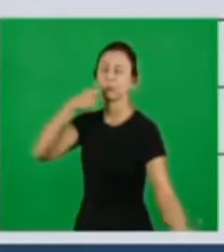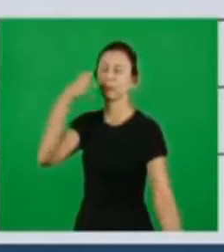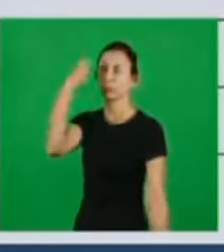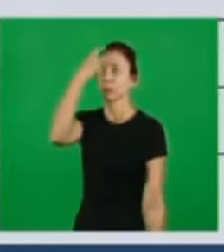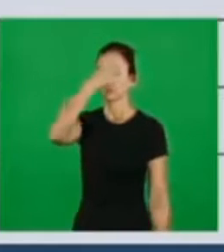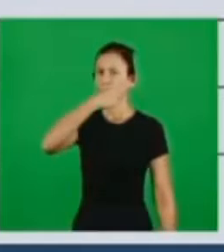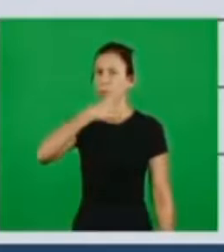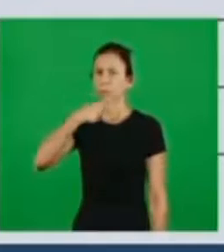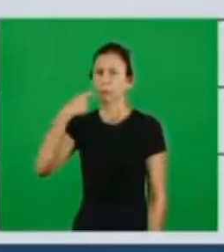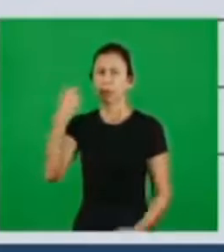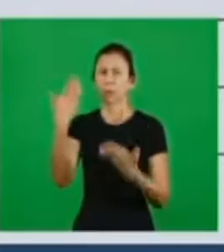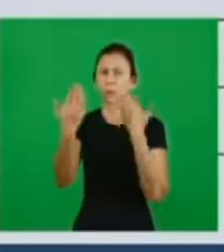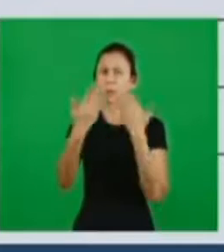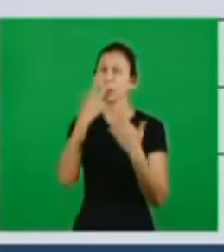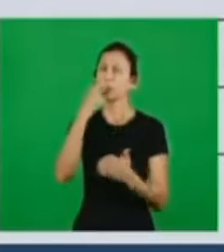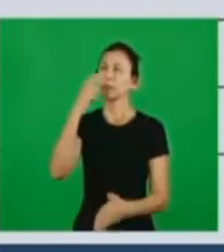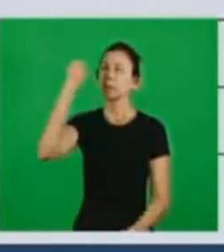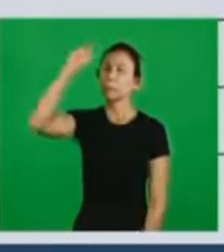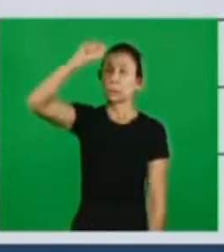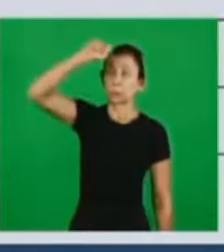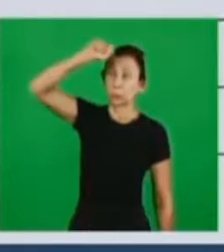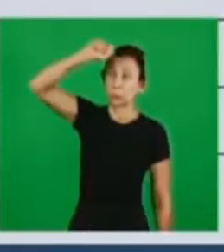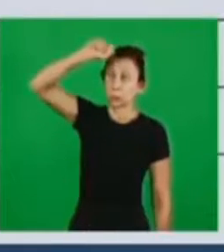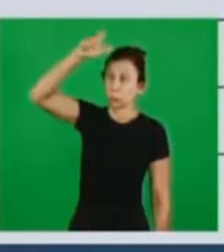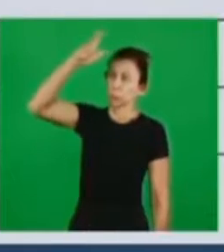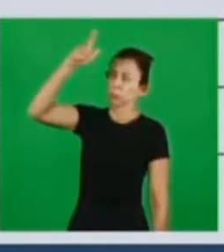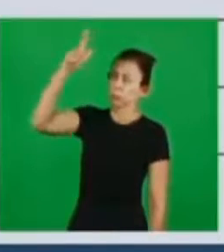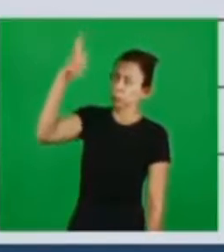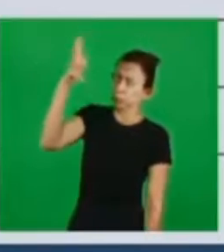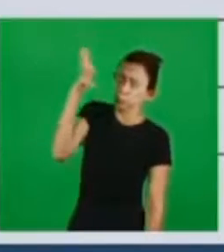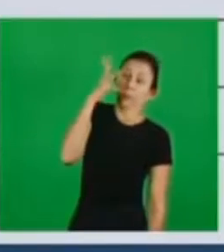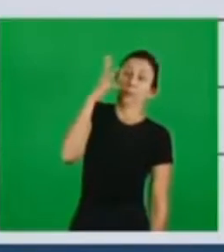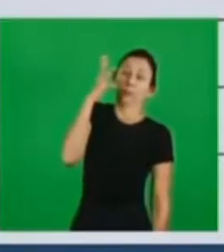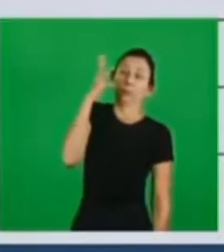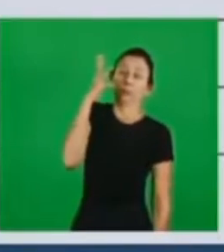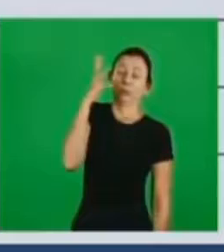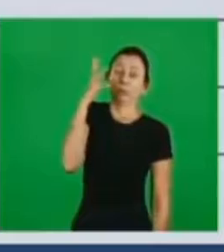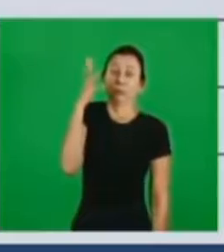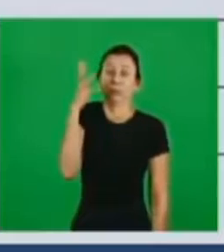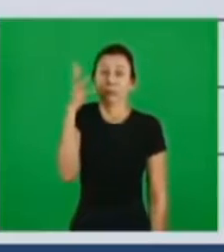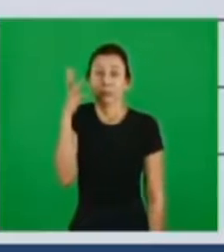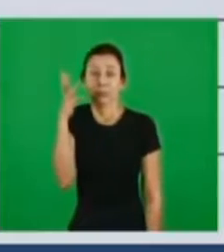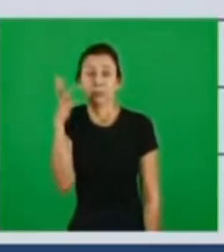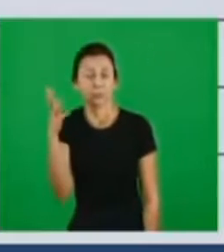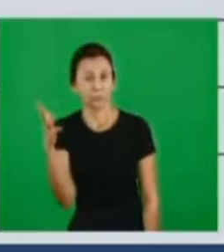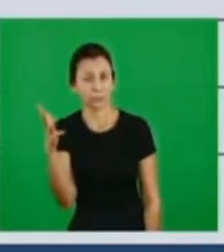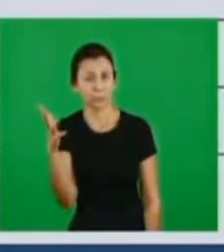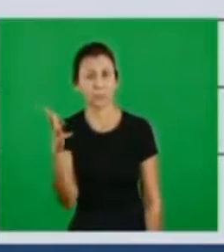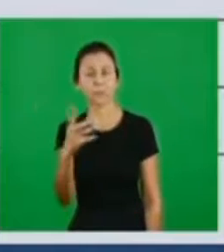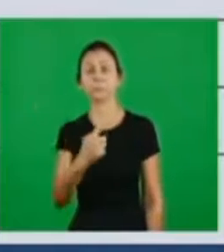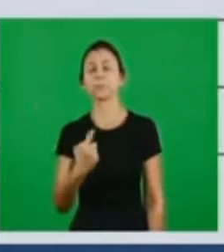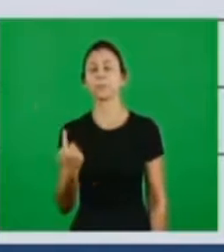his countenance was like the sun shining in its strength. So now let's go.